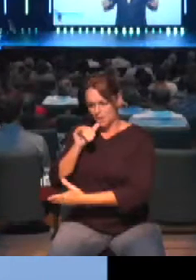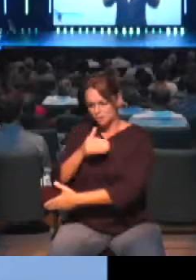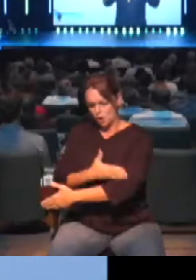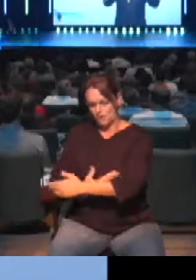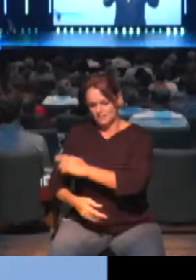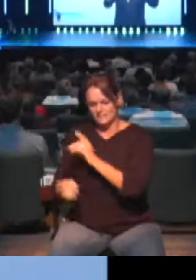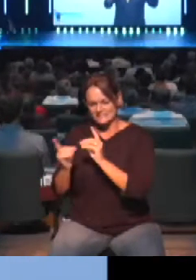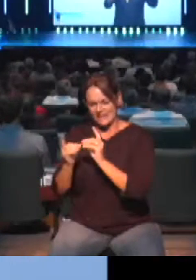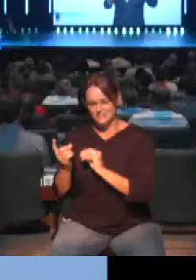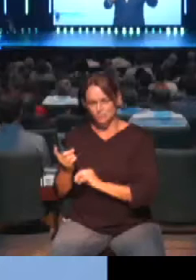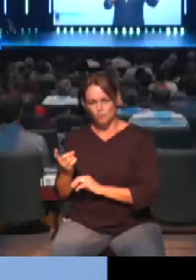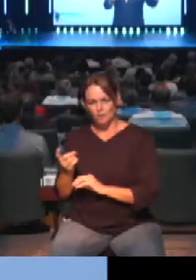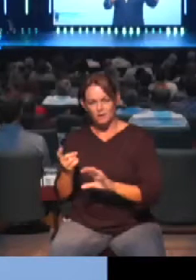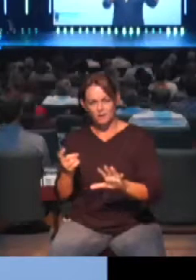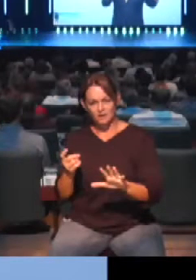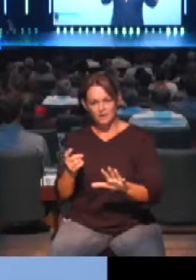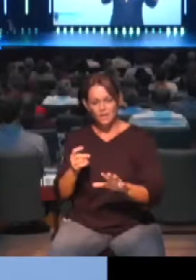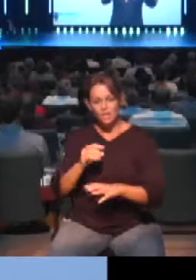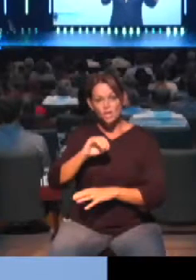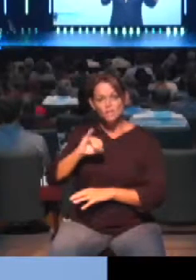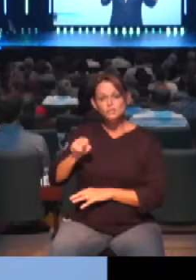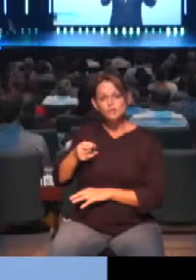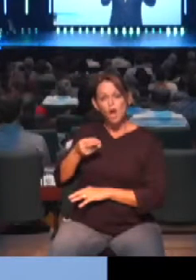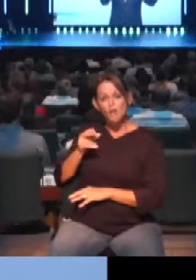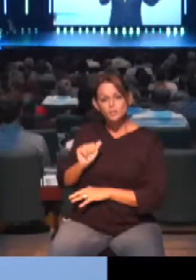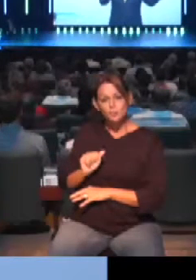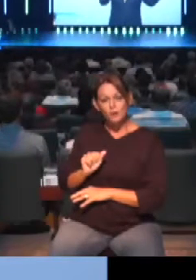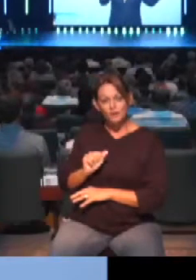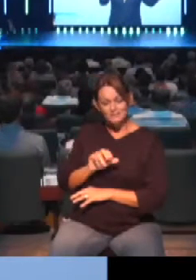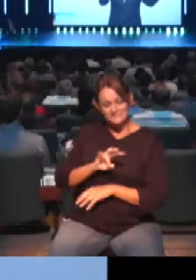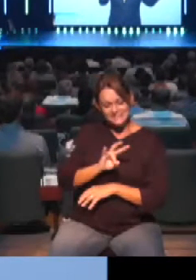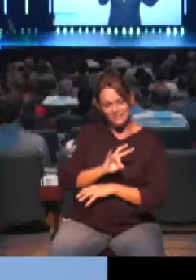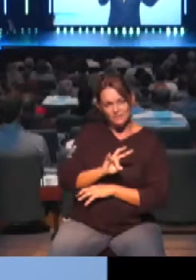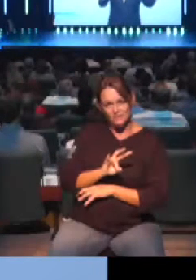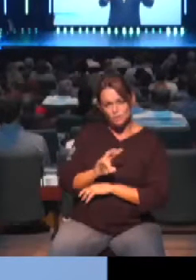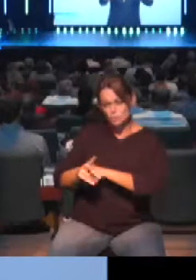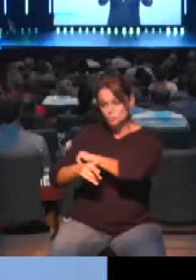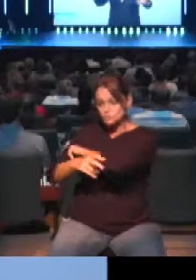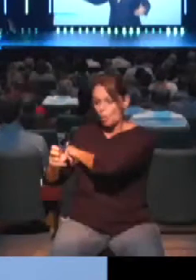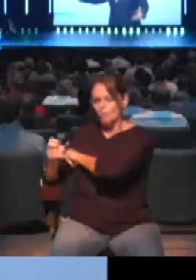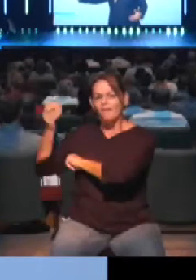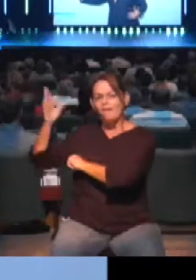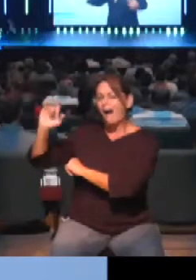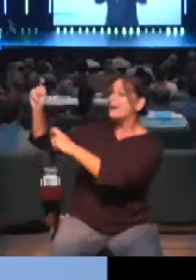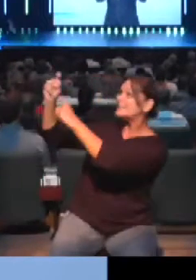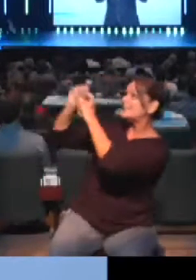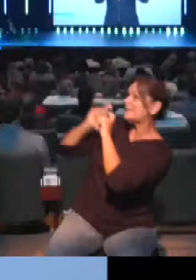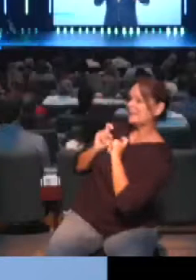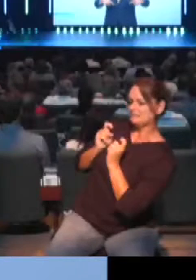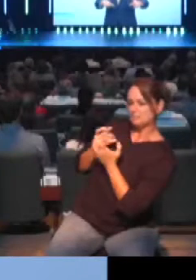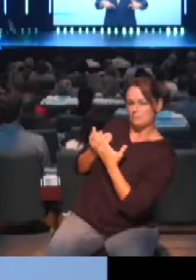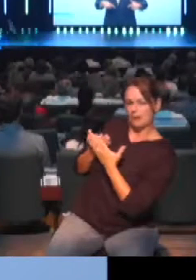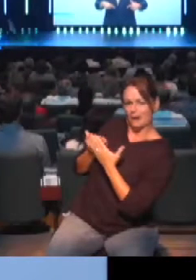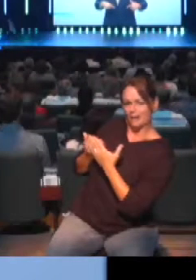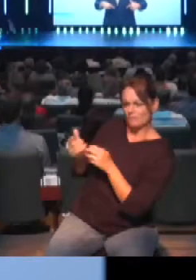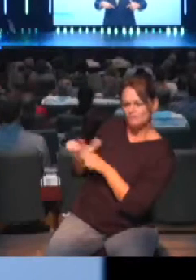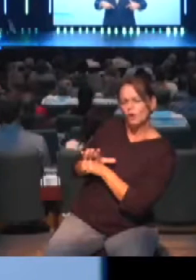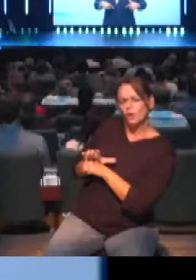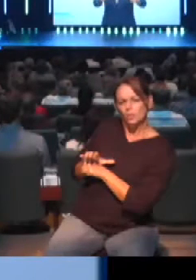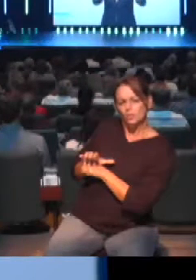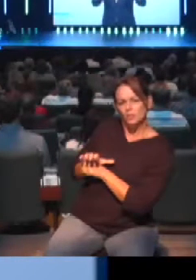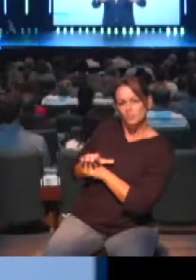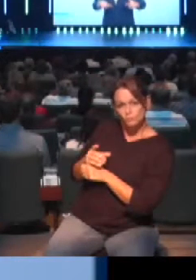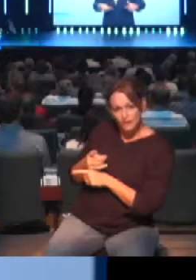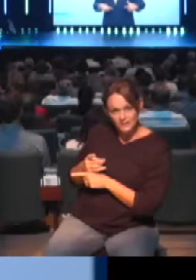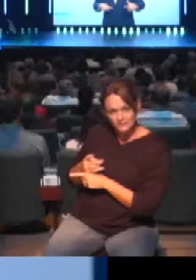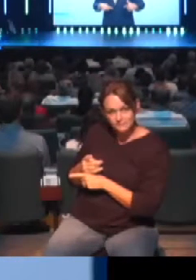And that's scriptural. That's Joshua 7 and Malachi 3. God says, you've stolen. Because we just saw, he said, it's mine.